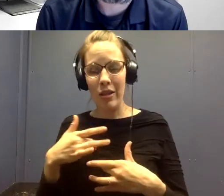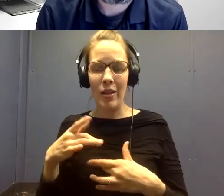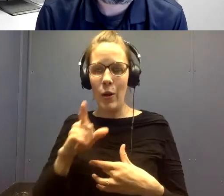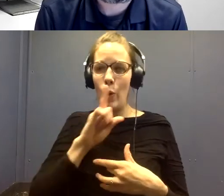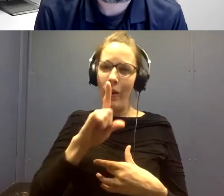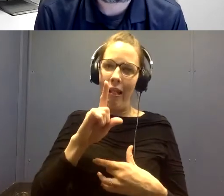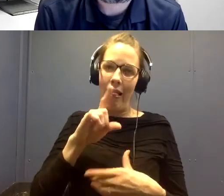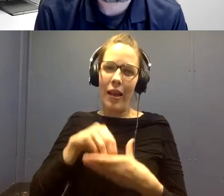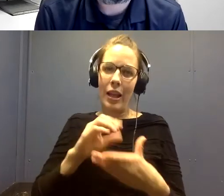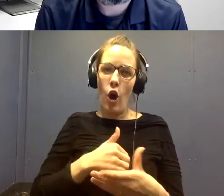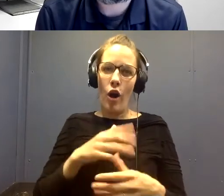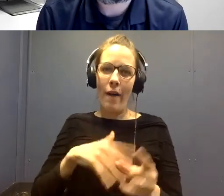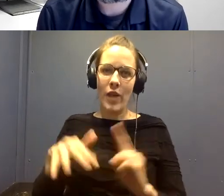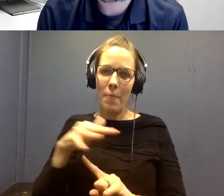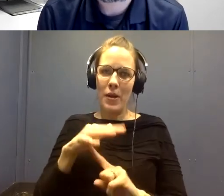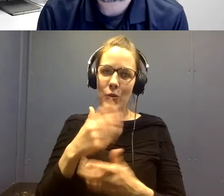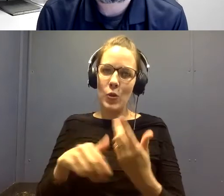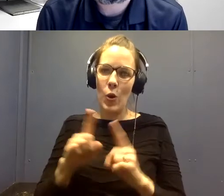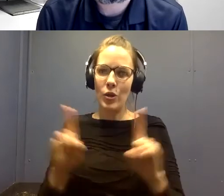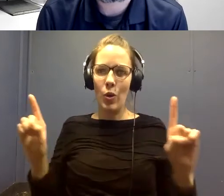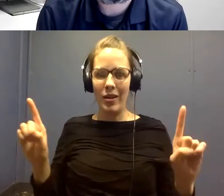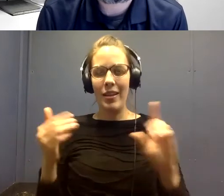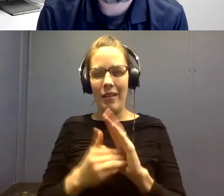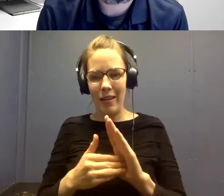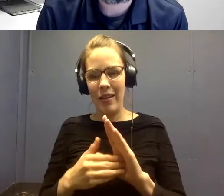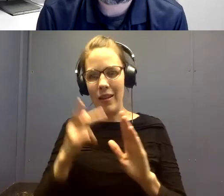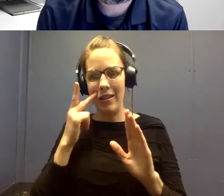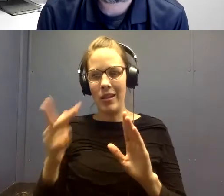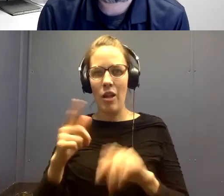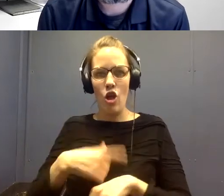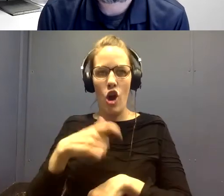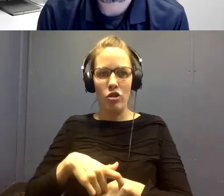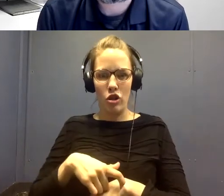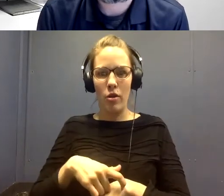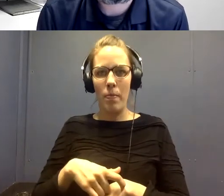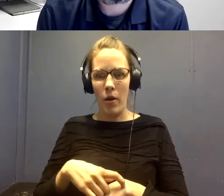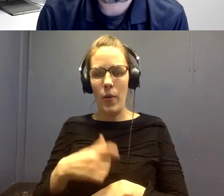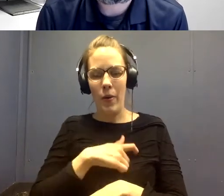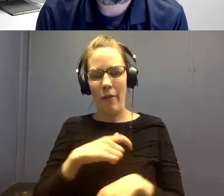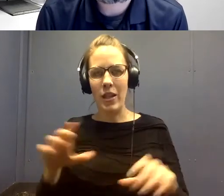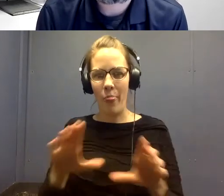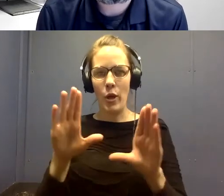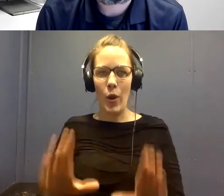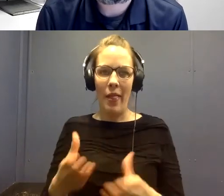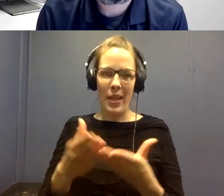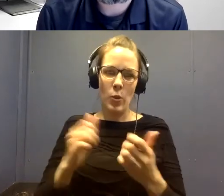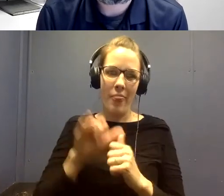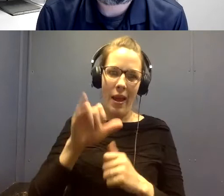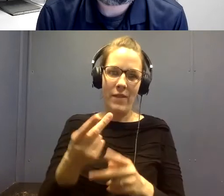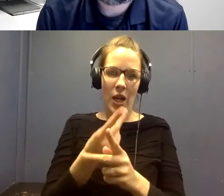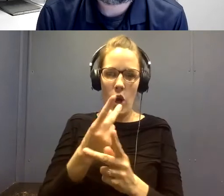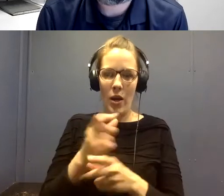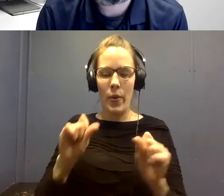in our environment. And so again, social distancing, I see that as the long term, and we've done some great things there and figured out that we can